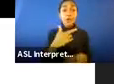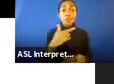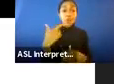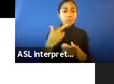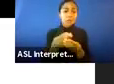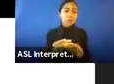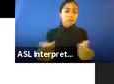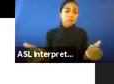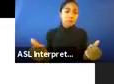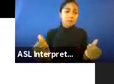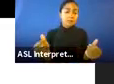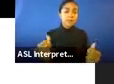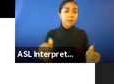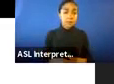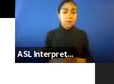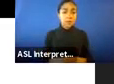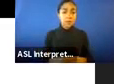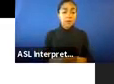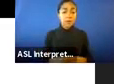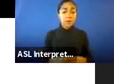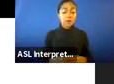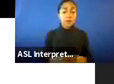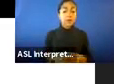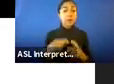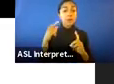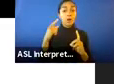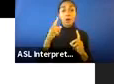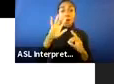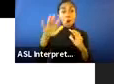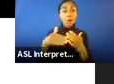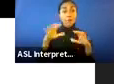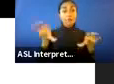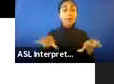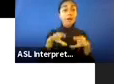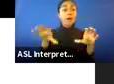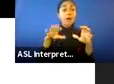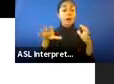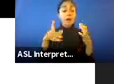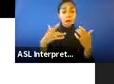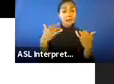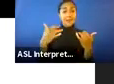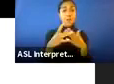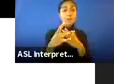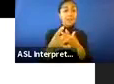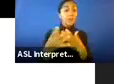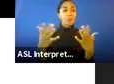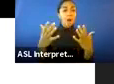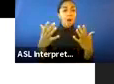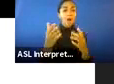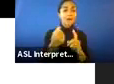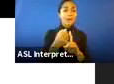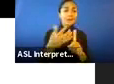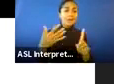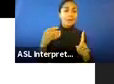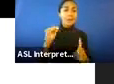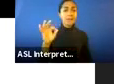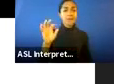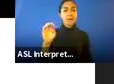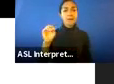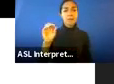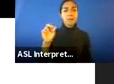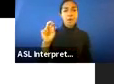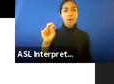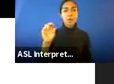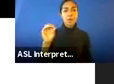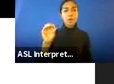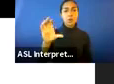All of this is to make way for the expansion of monocultures. I'll first talk about monocultures in the literal